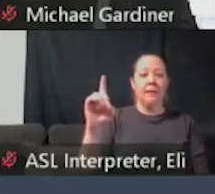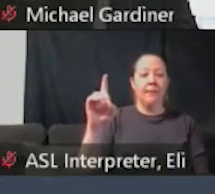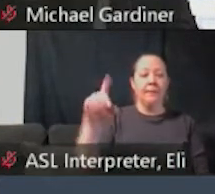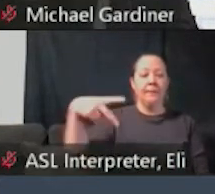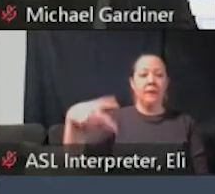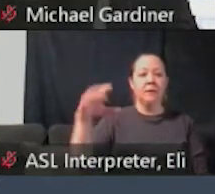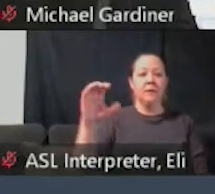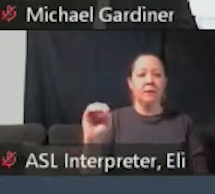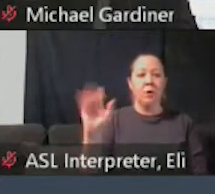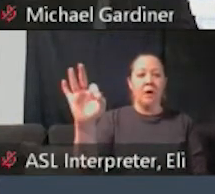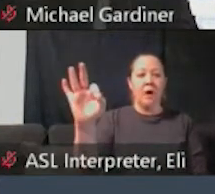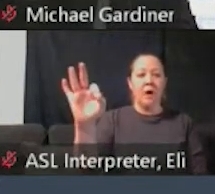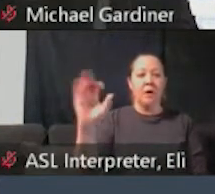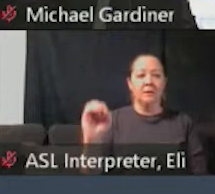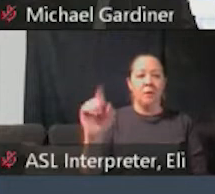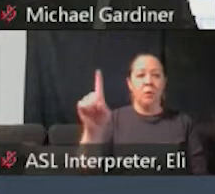CDP-0901-01 and